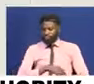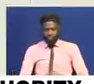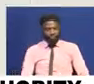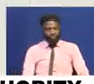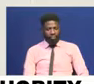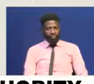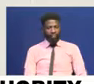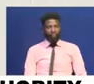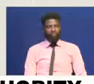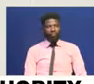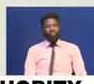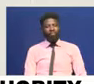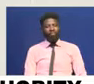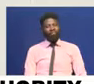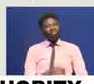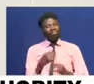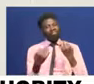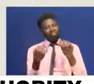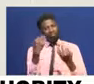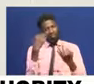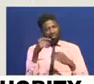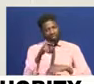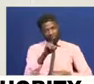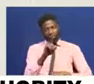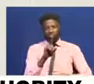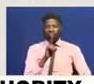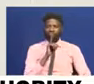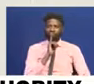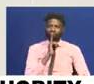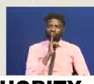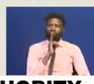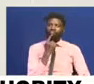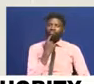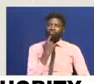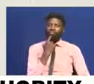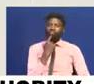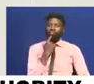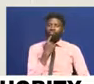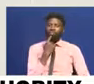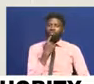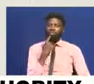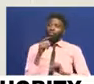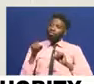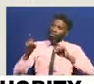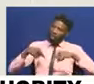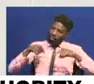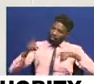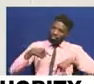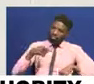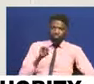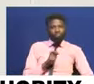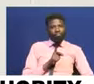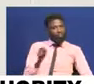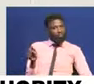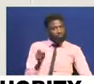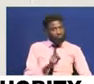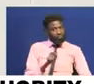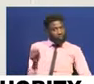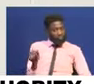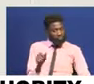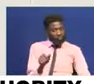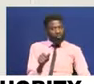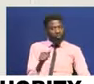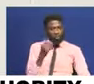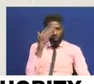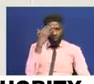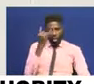this. You are talking about, claims even now being paid because, people are still being treated in the